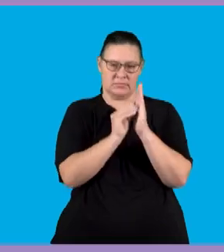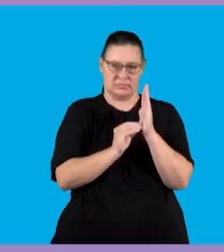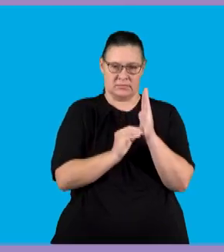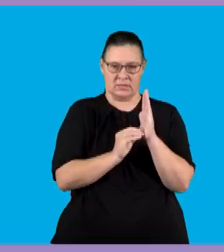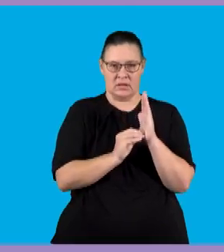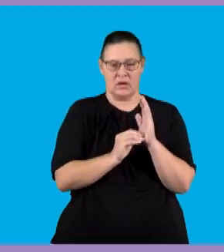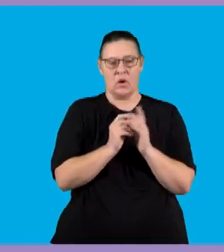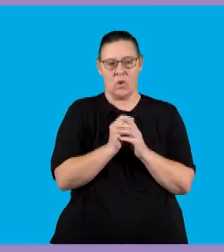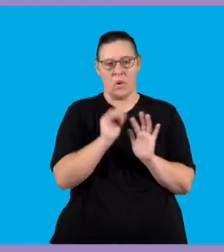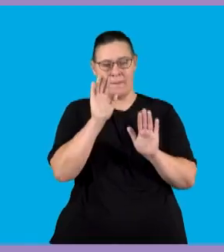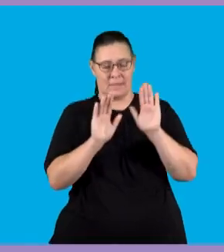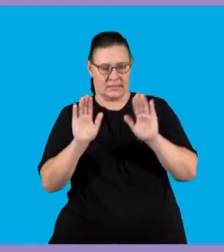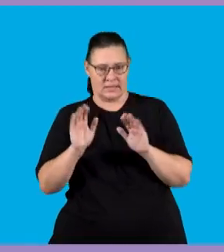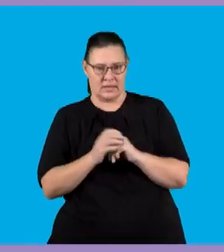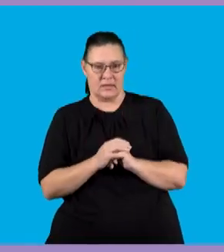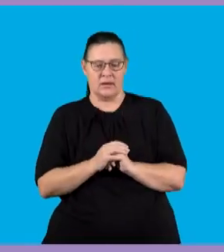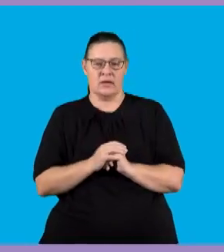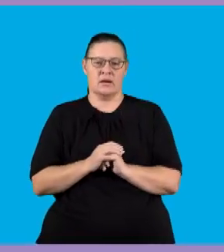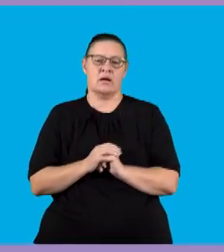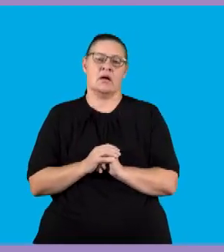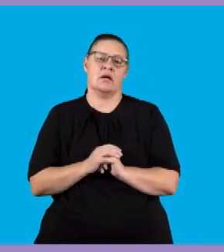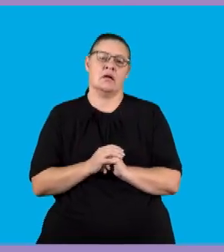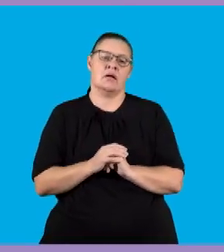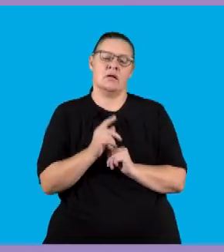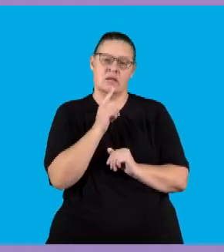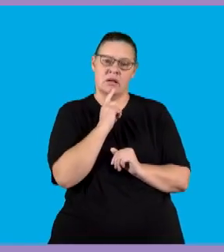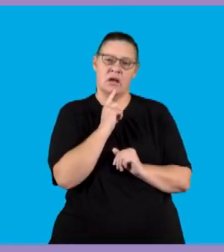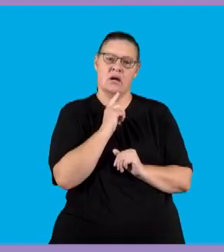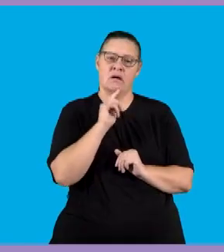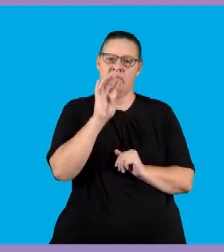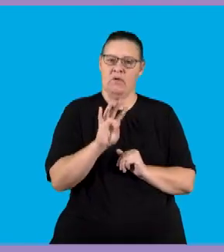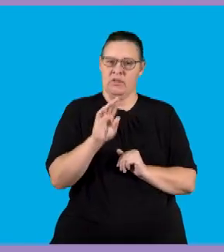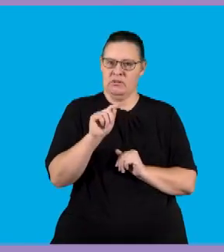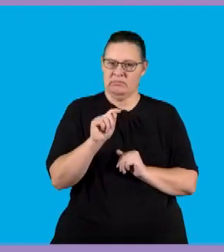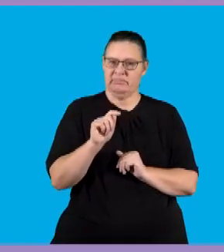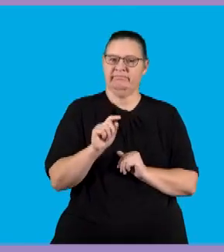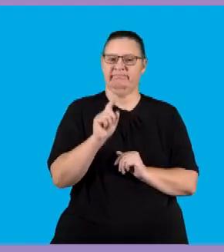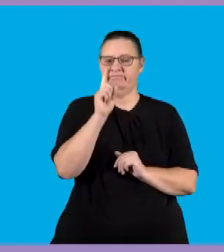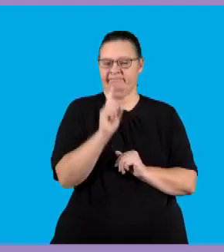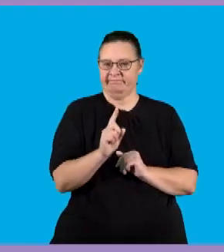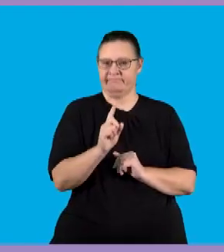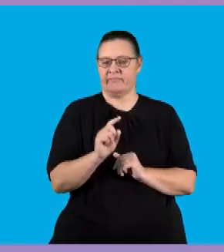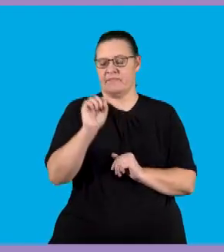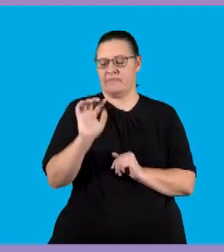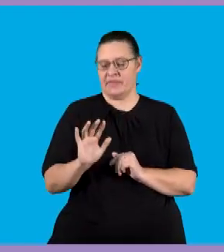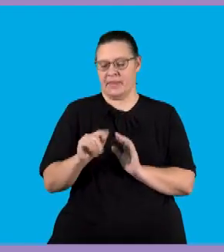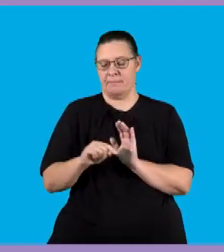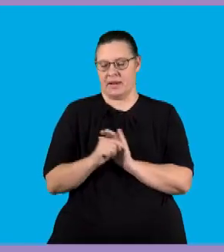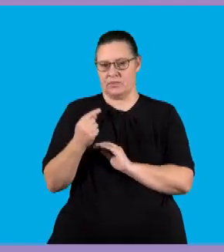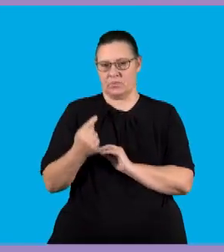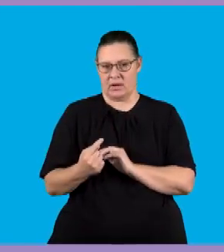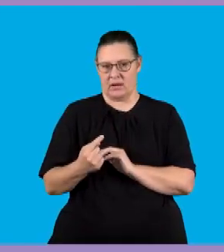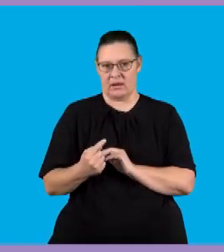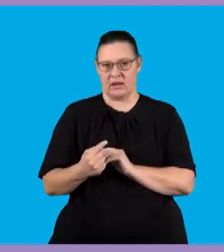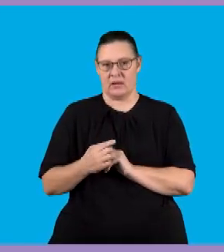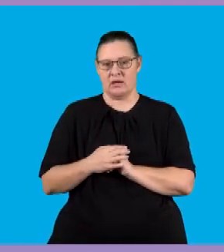this table now to fill in, or we use this pattern to fill in the table, we can see that our 4th term there is 1.